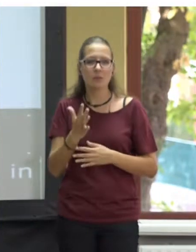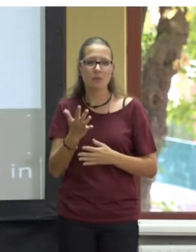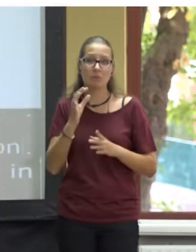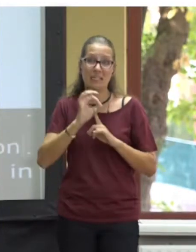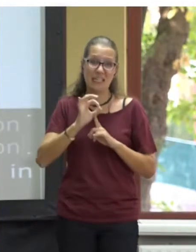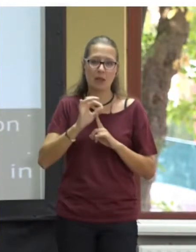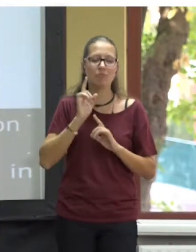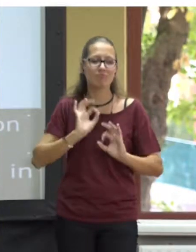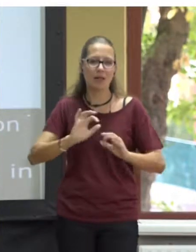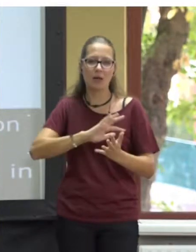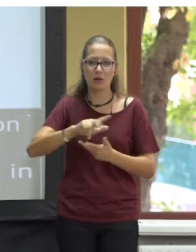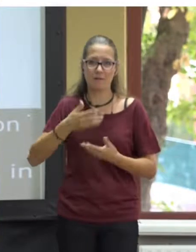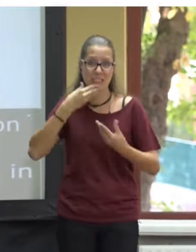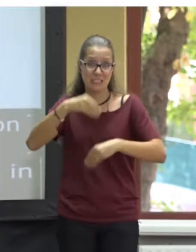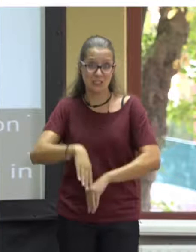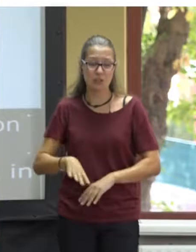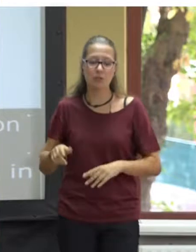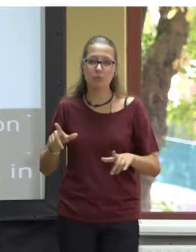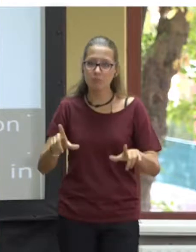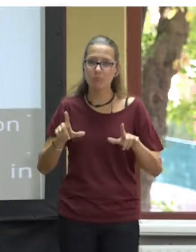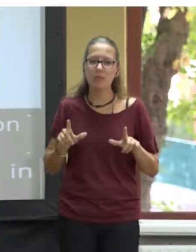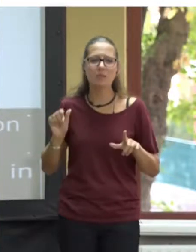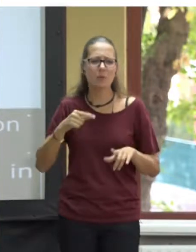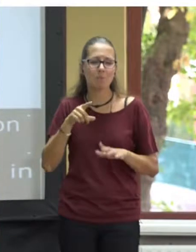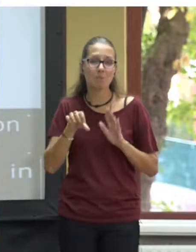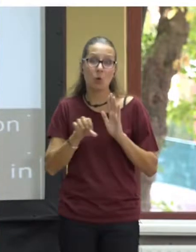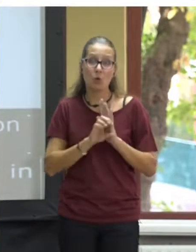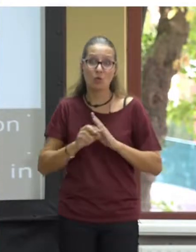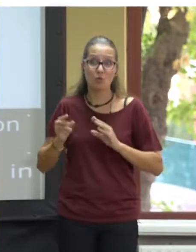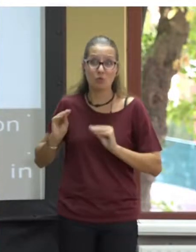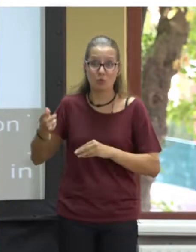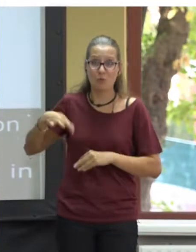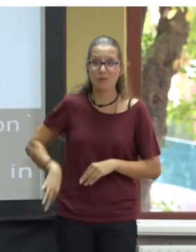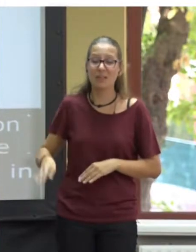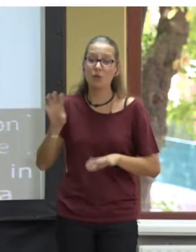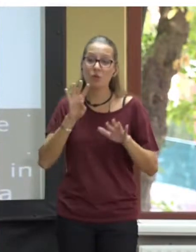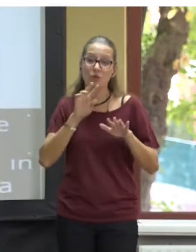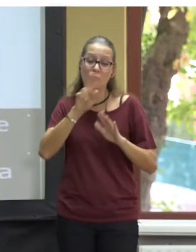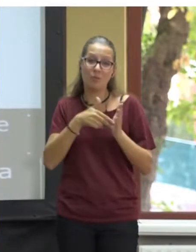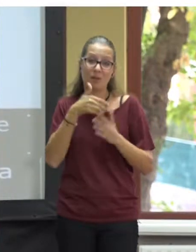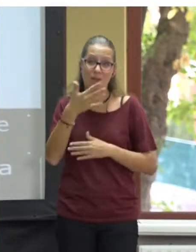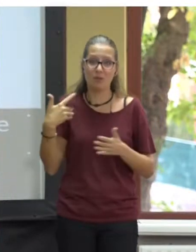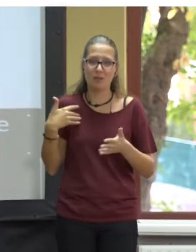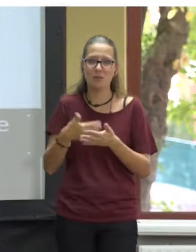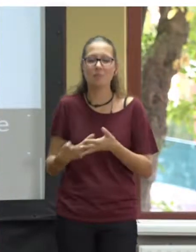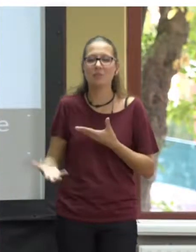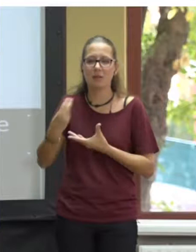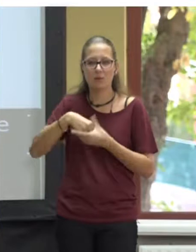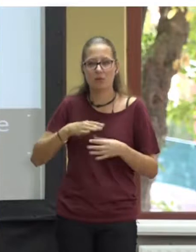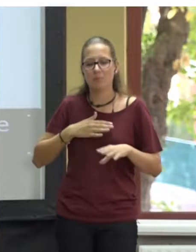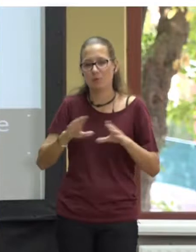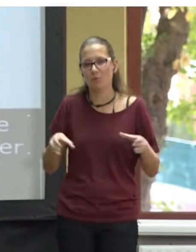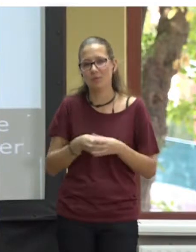degree on geography and history, and from her CV, since 2005, she is one